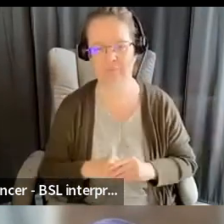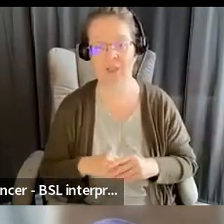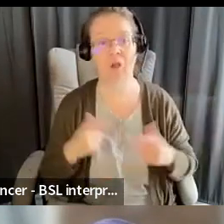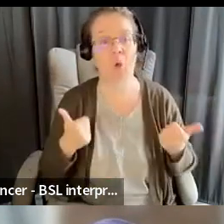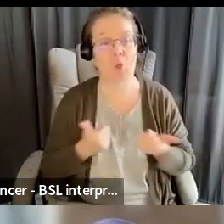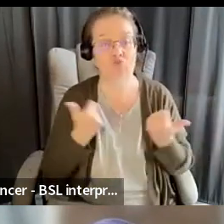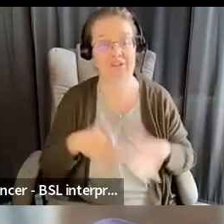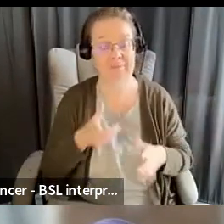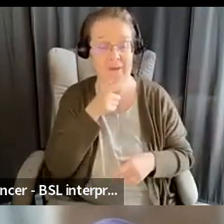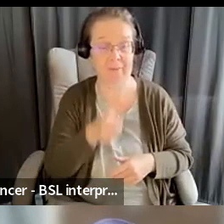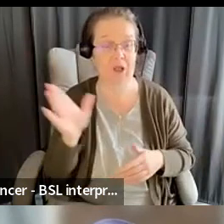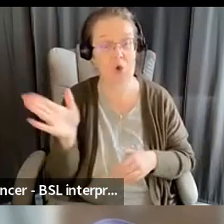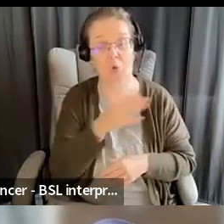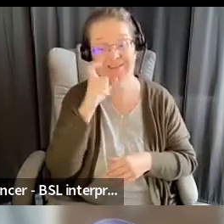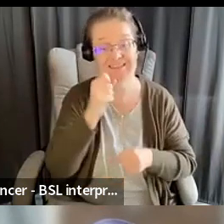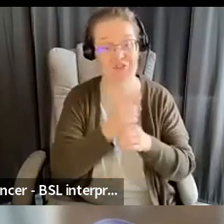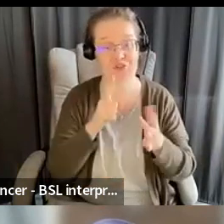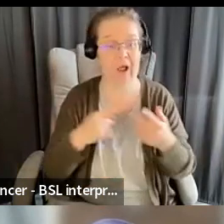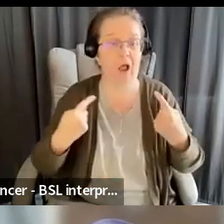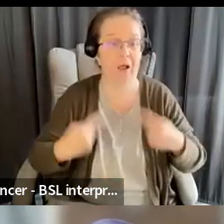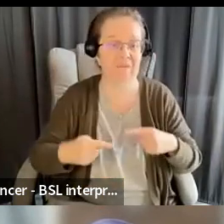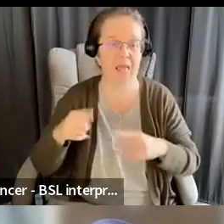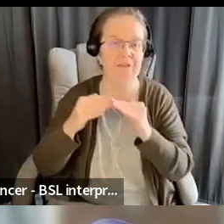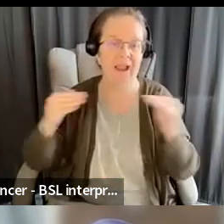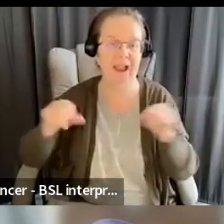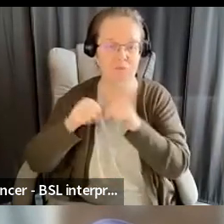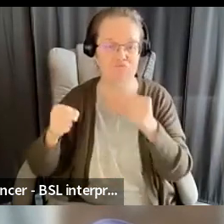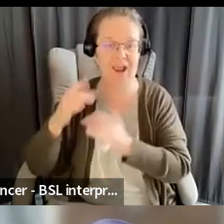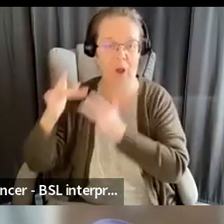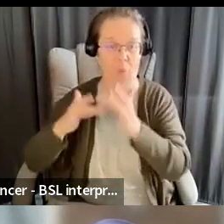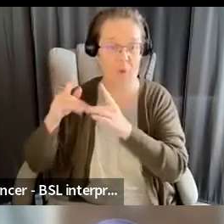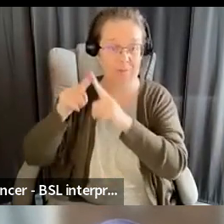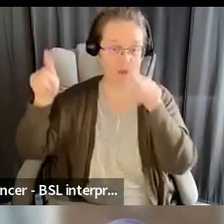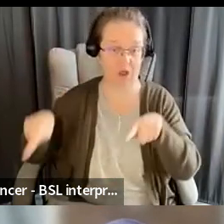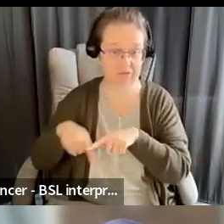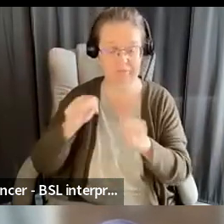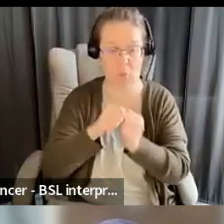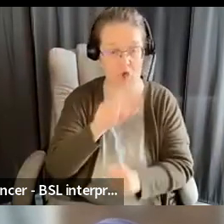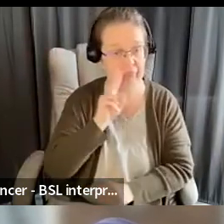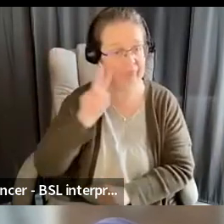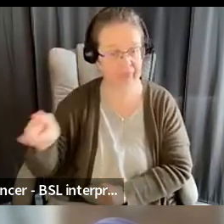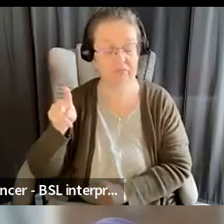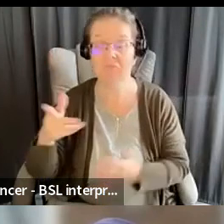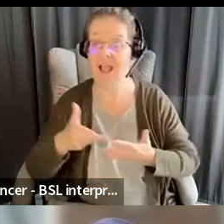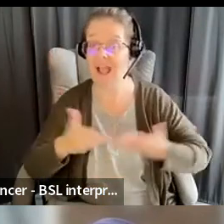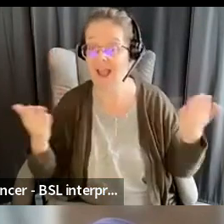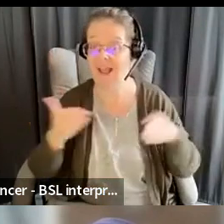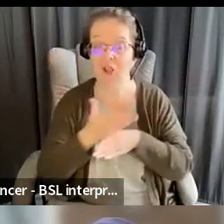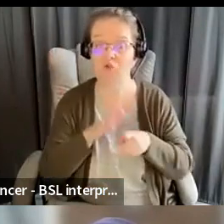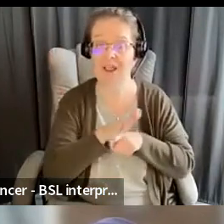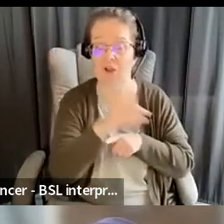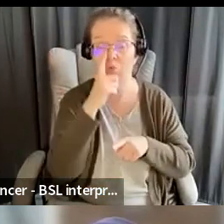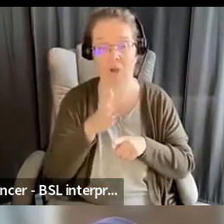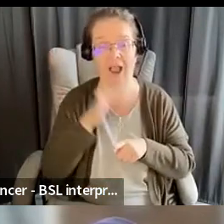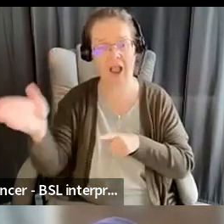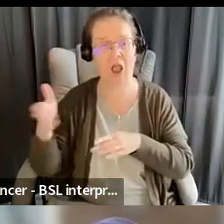mentioned, all of CGI's jobs are available on the Even Break website, so do check it out. If you want any career support to help, you can also go to